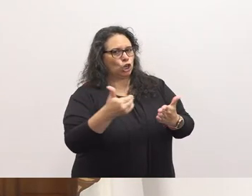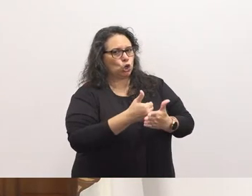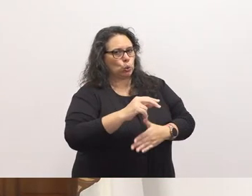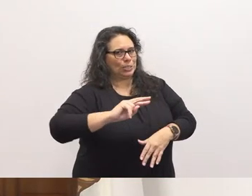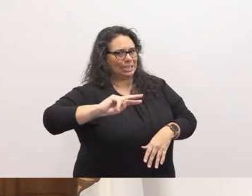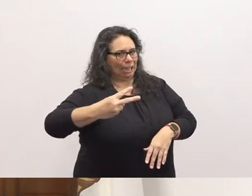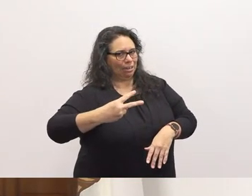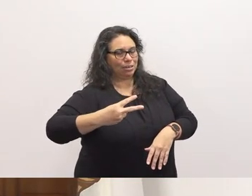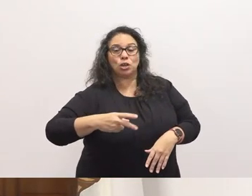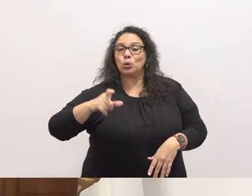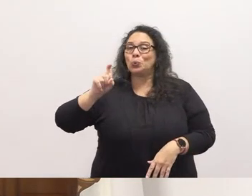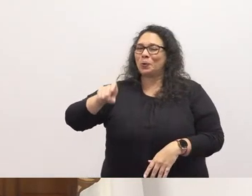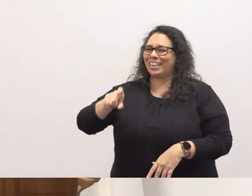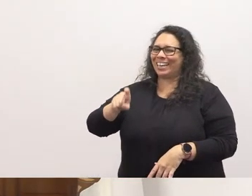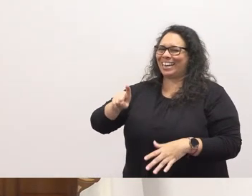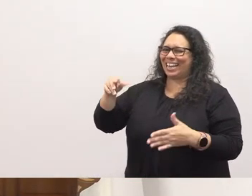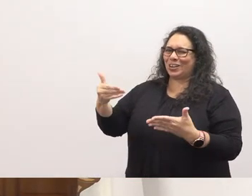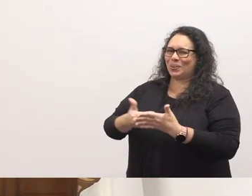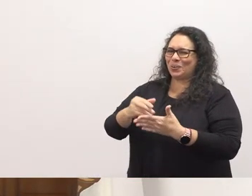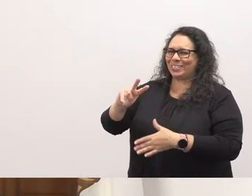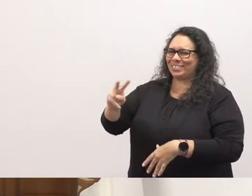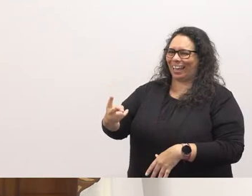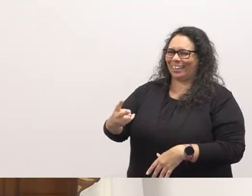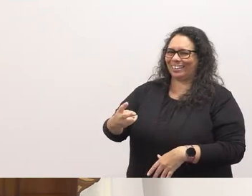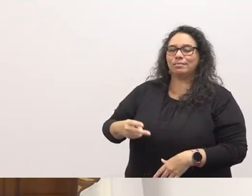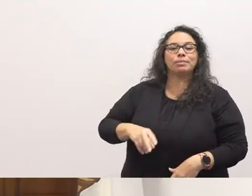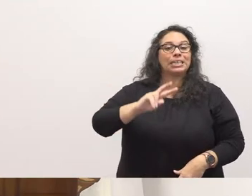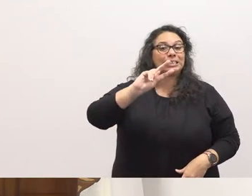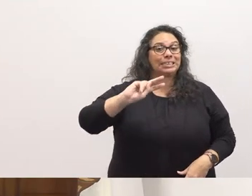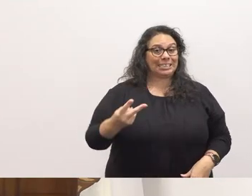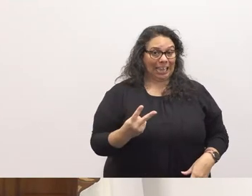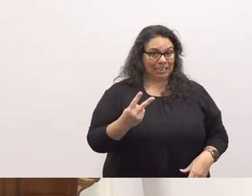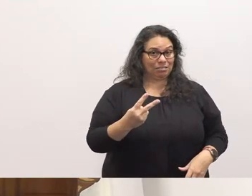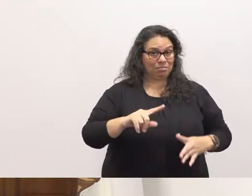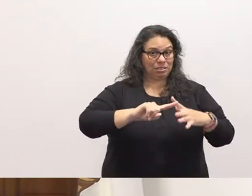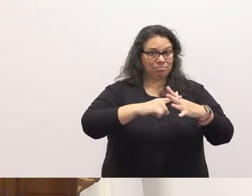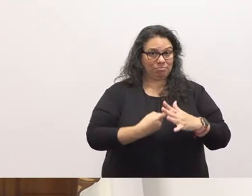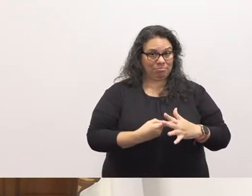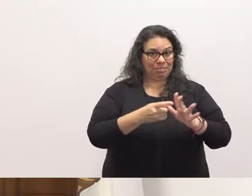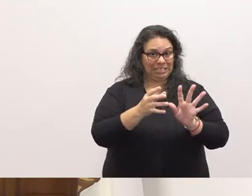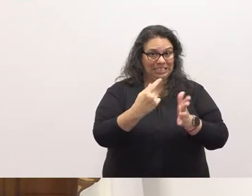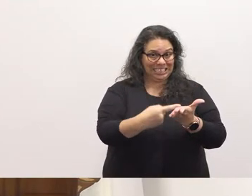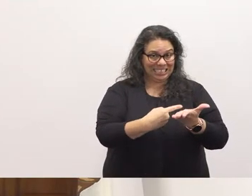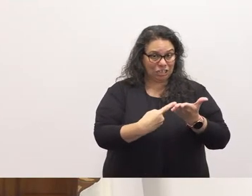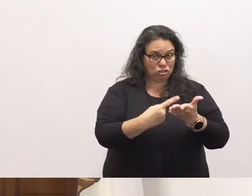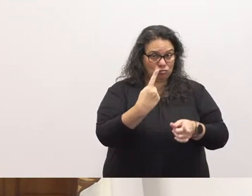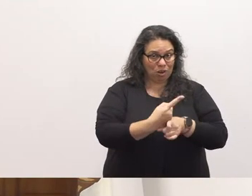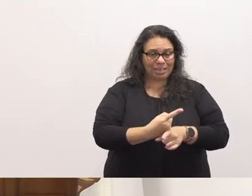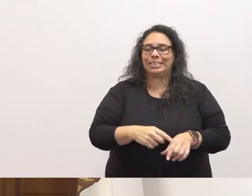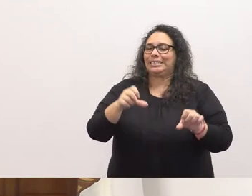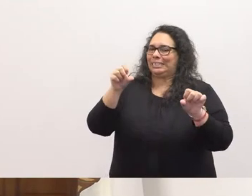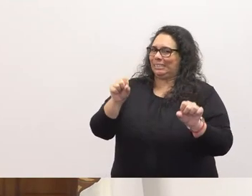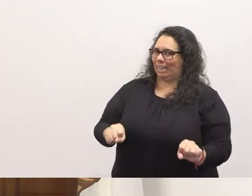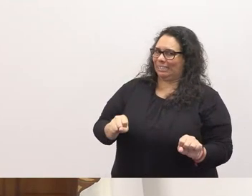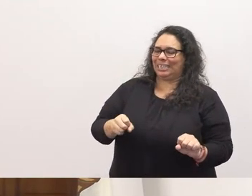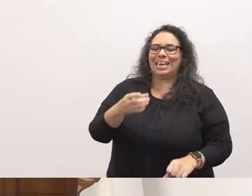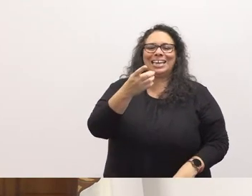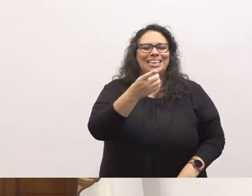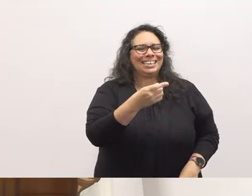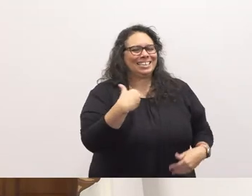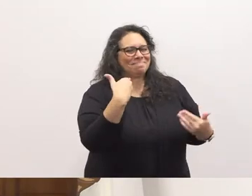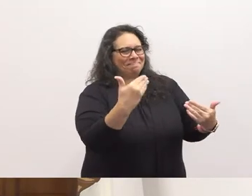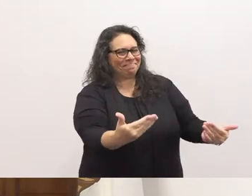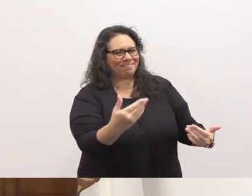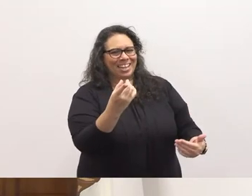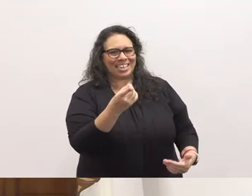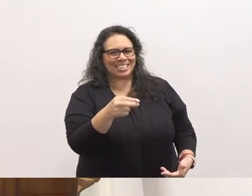need a new second. Second, and that's just to open discussion, correct? Yes. Second. Okay. Dr. Benitez. Yeah, so I want to